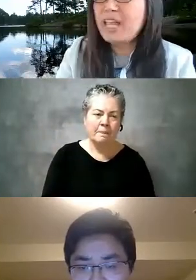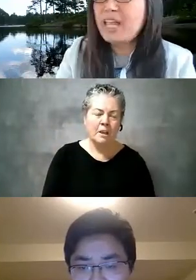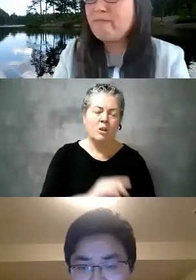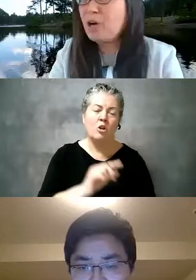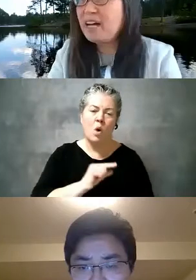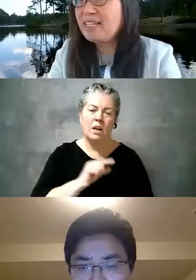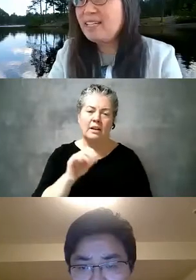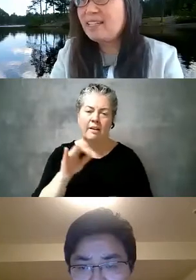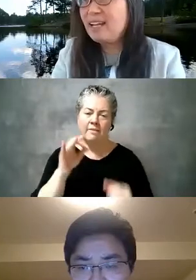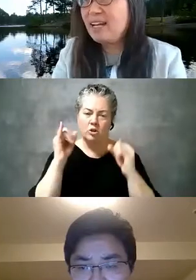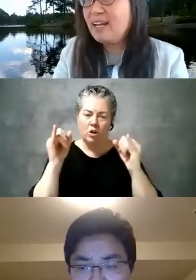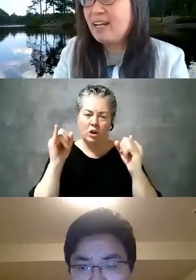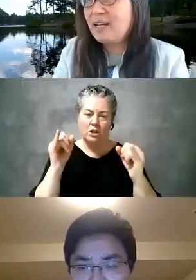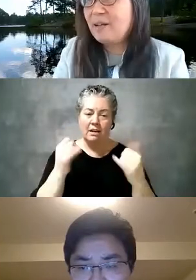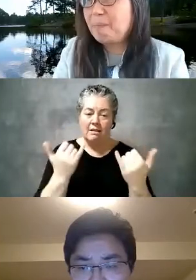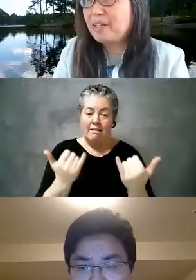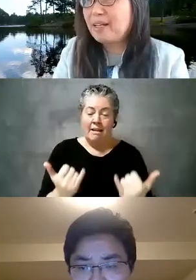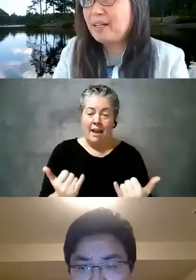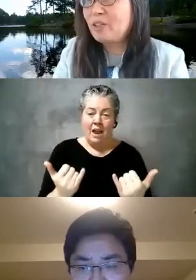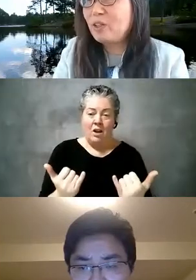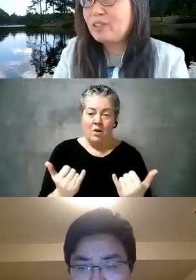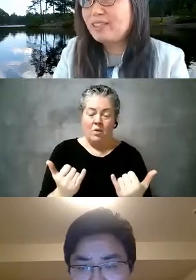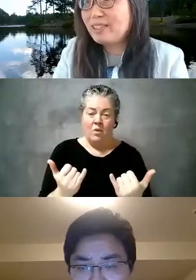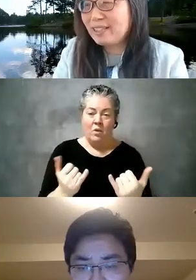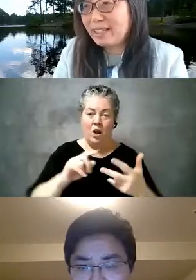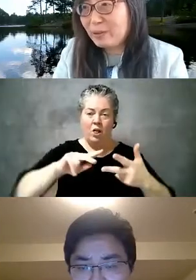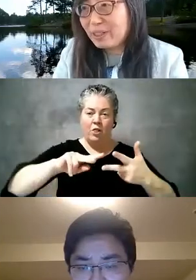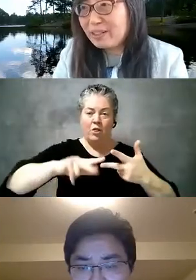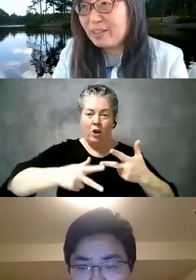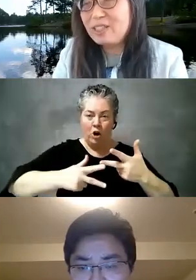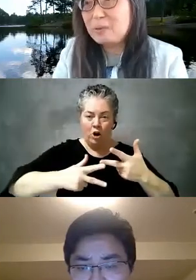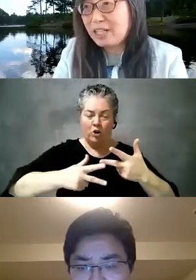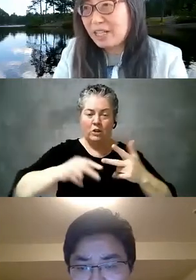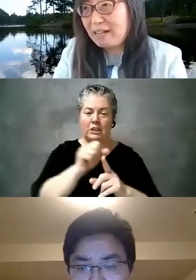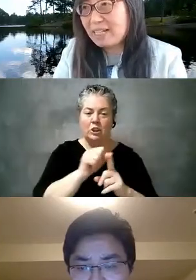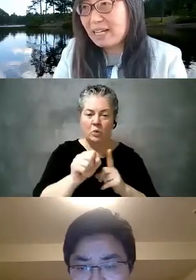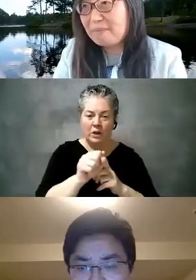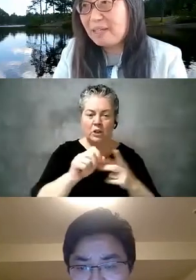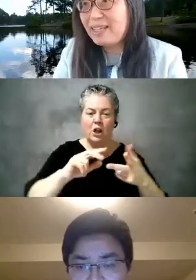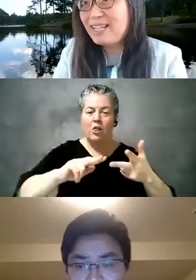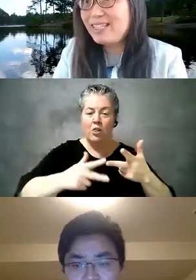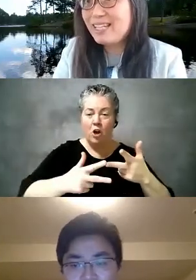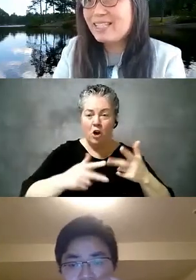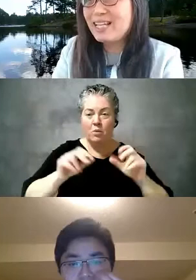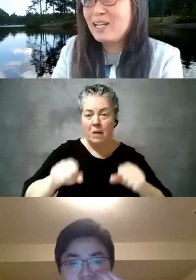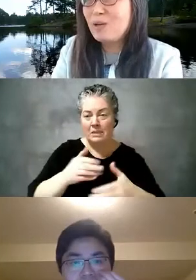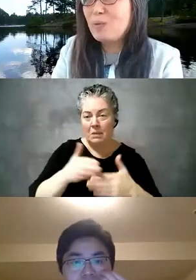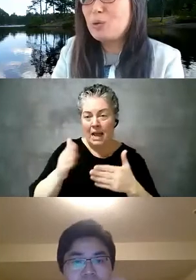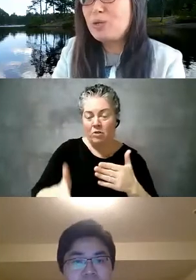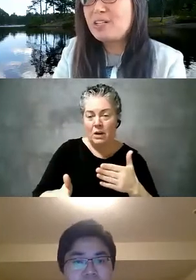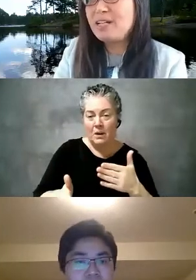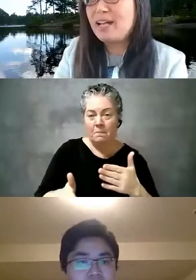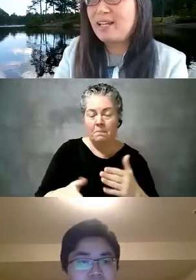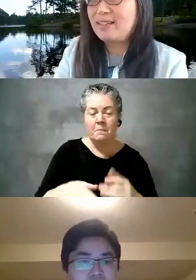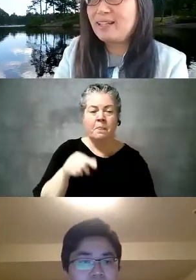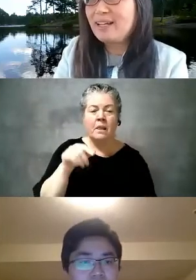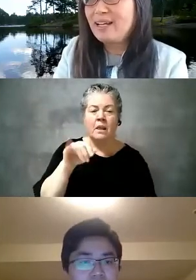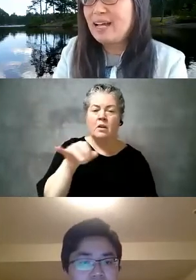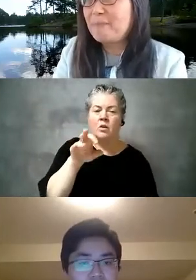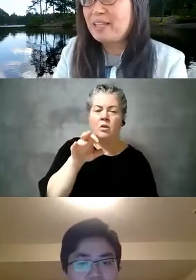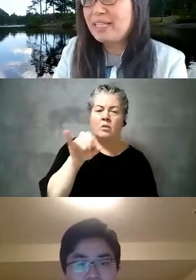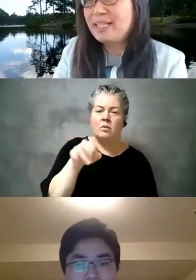But we have brought in a third scenario, a third potential outcome. This is when Julio